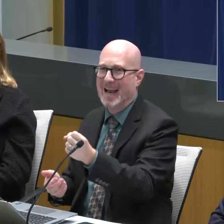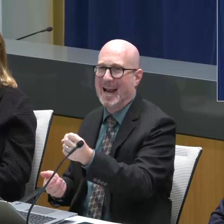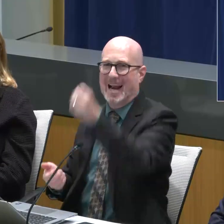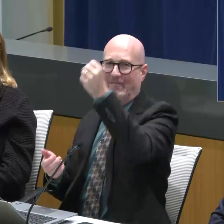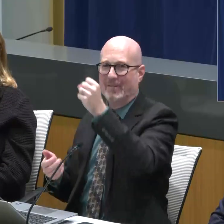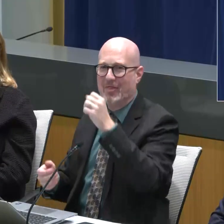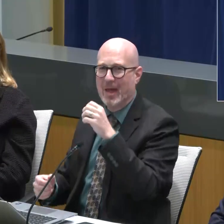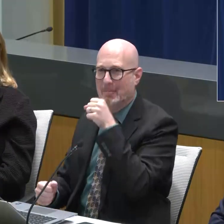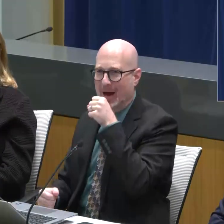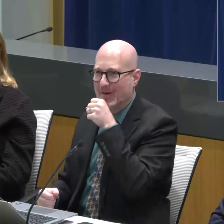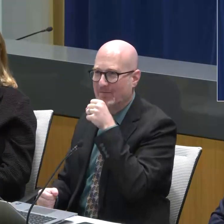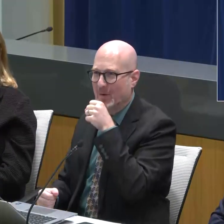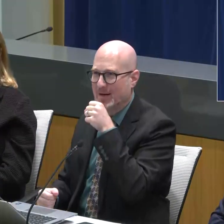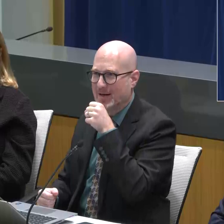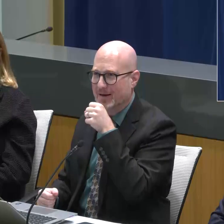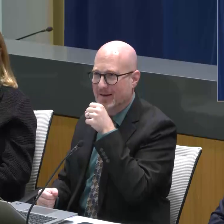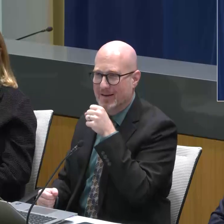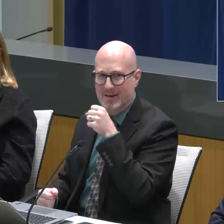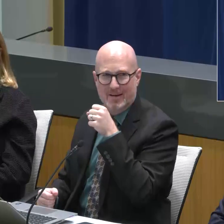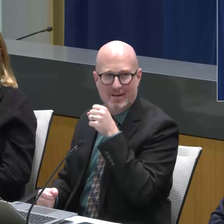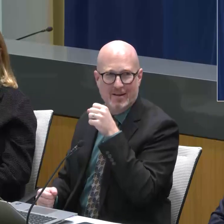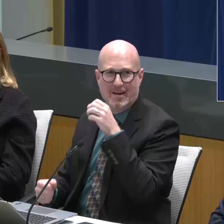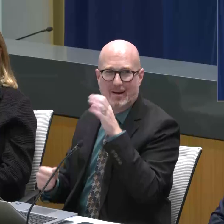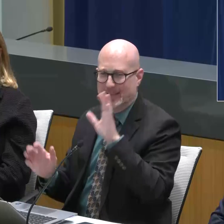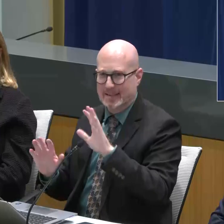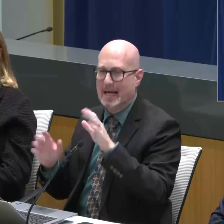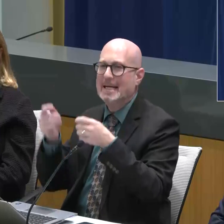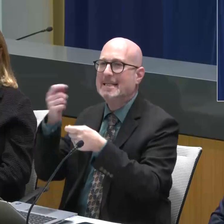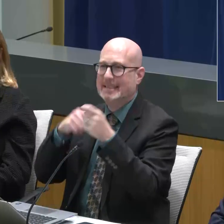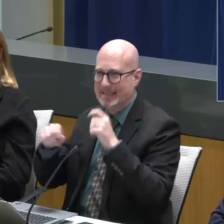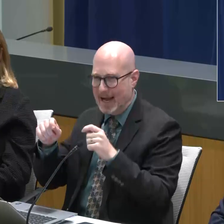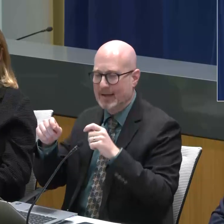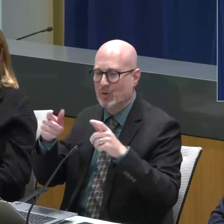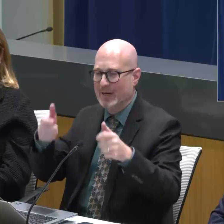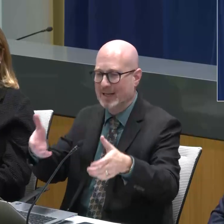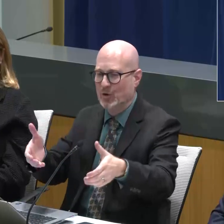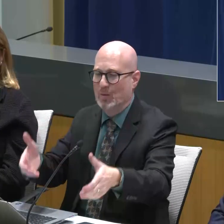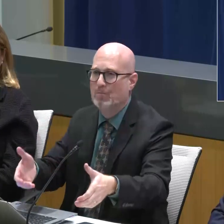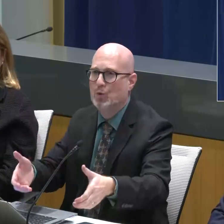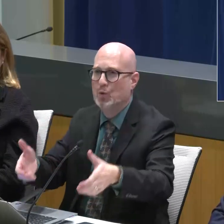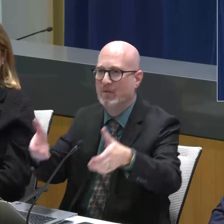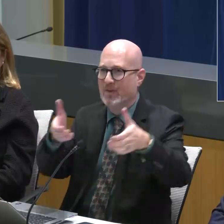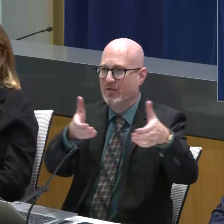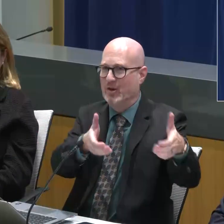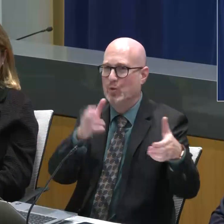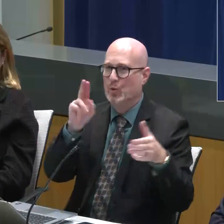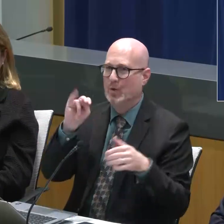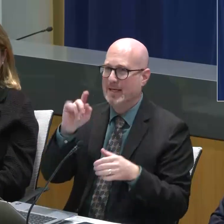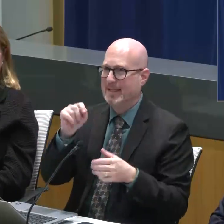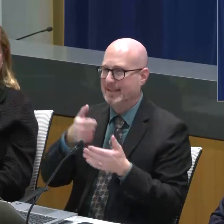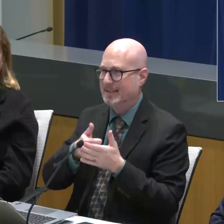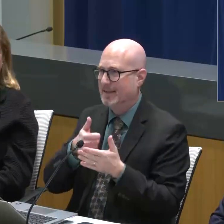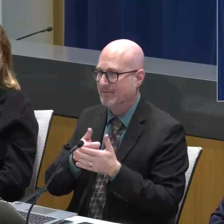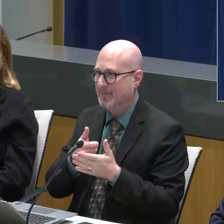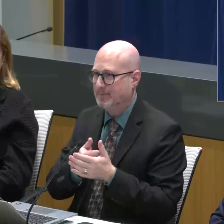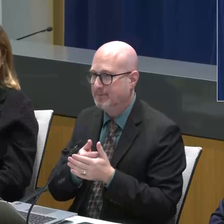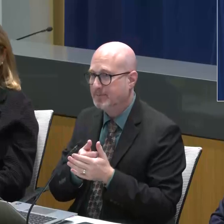unit, please don't lift it by the microphone itself. Rather, pick it up by the